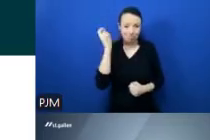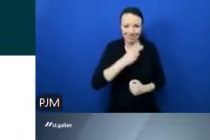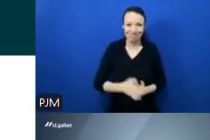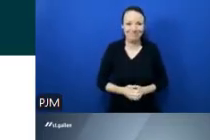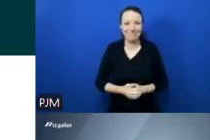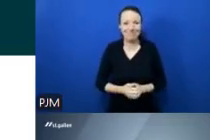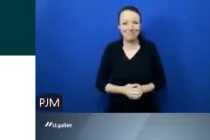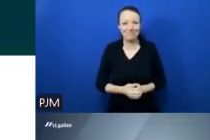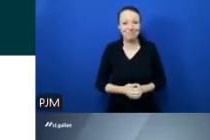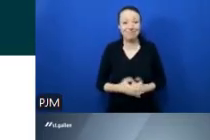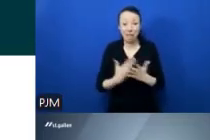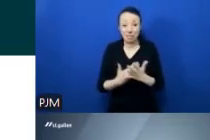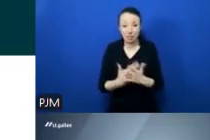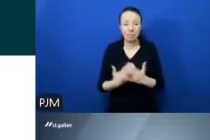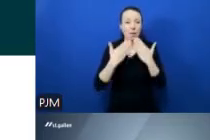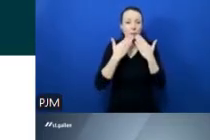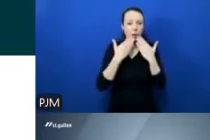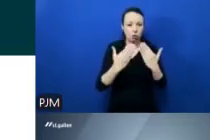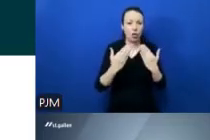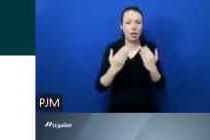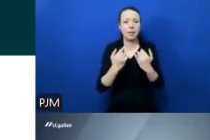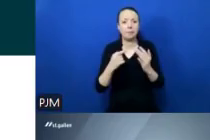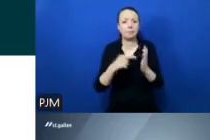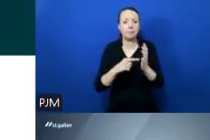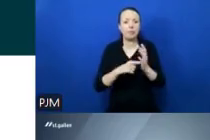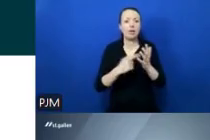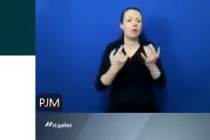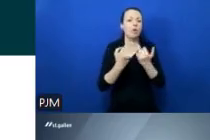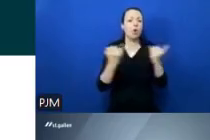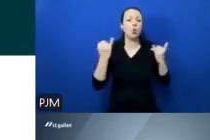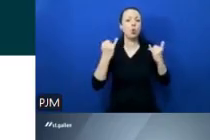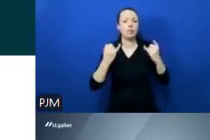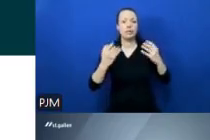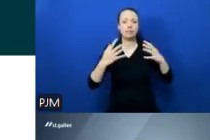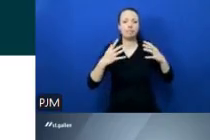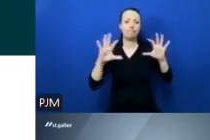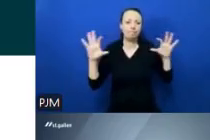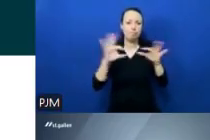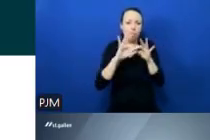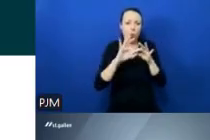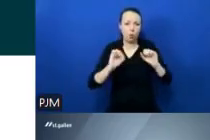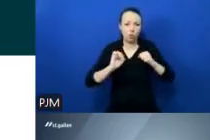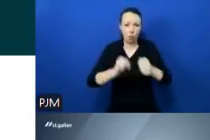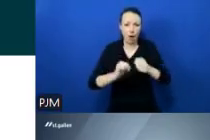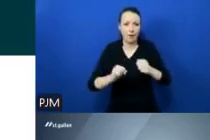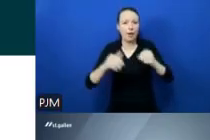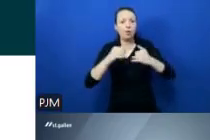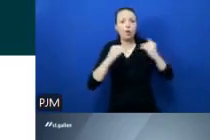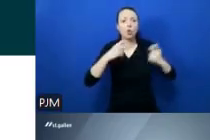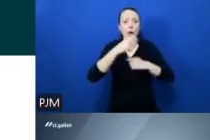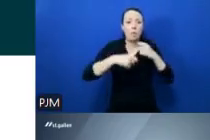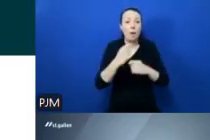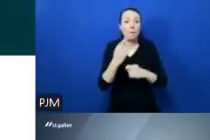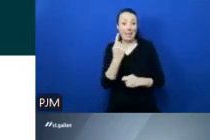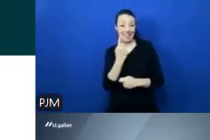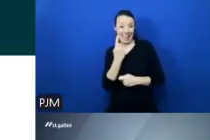concept, the sponge city concept, because many synergies, many challenges can be addressed at the same time.